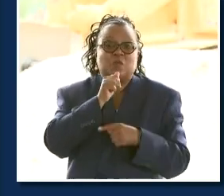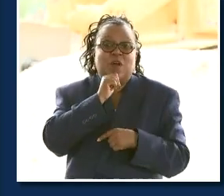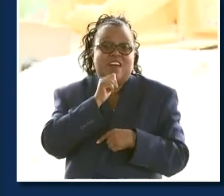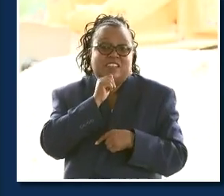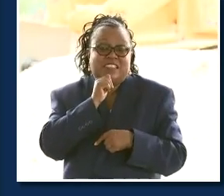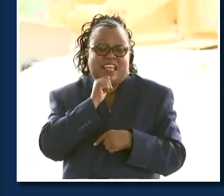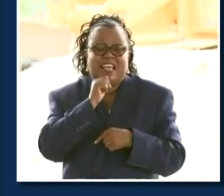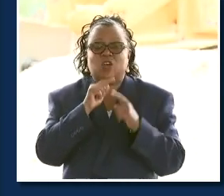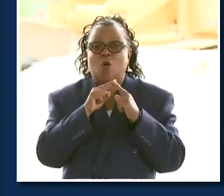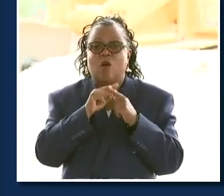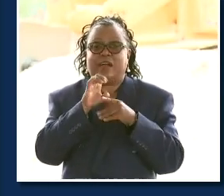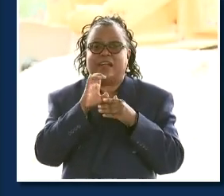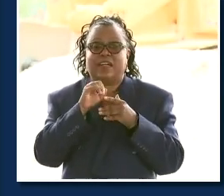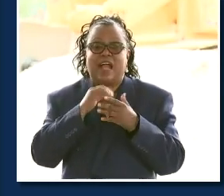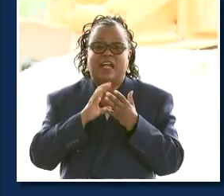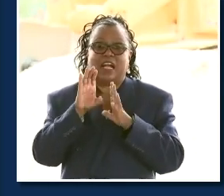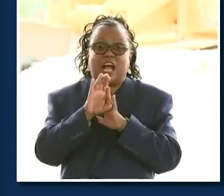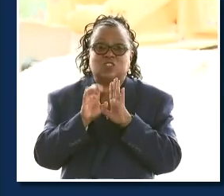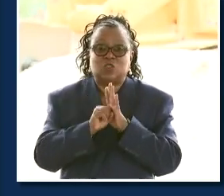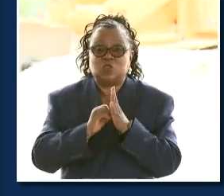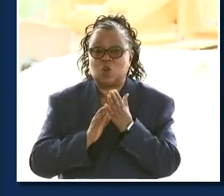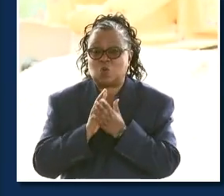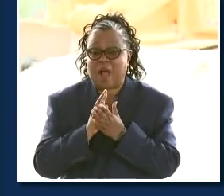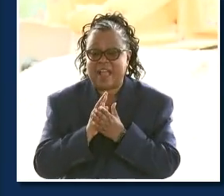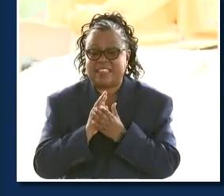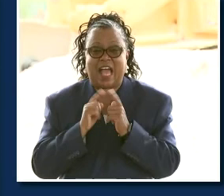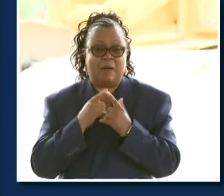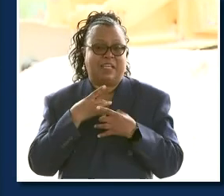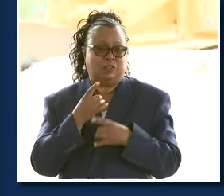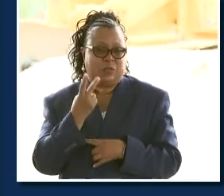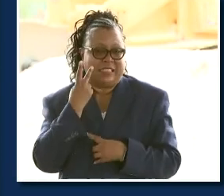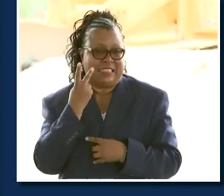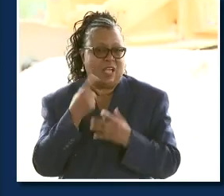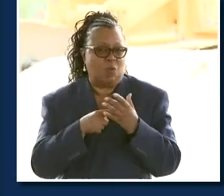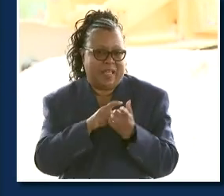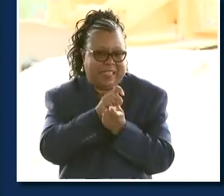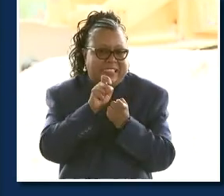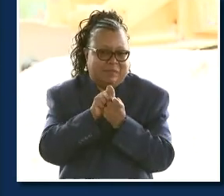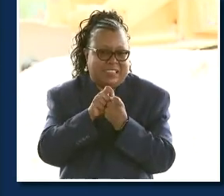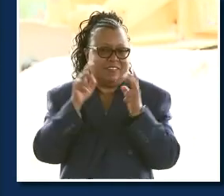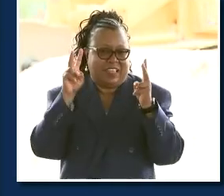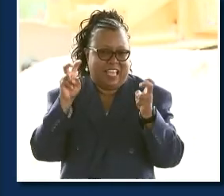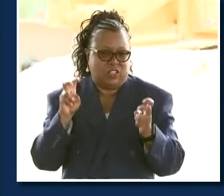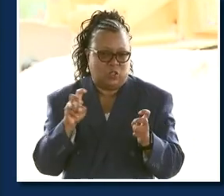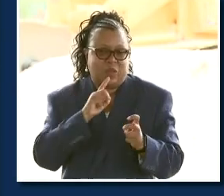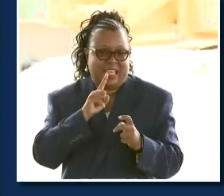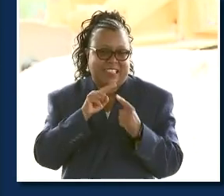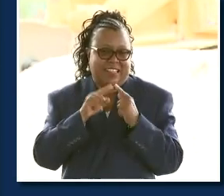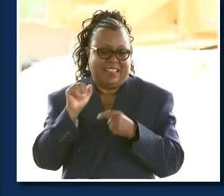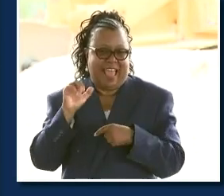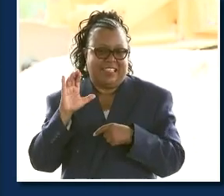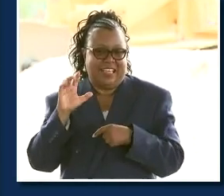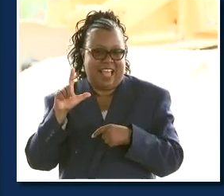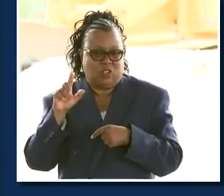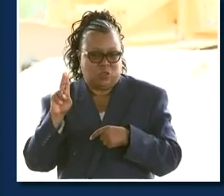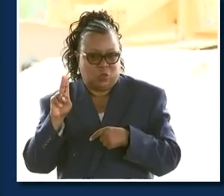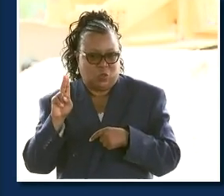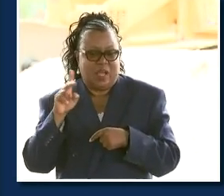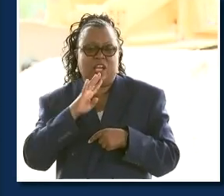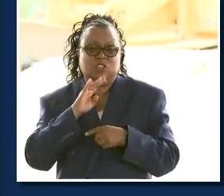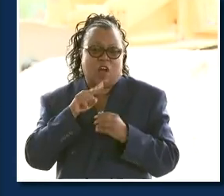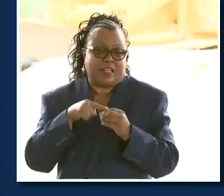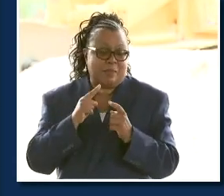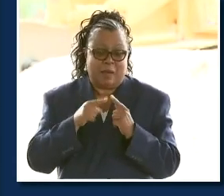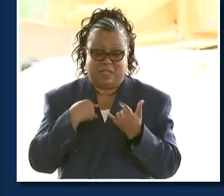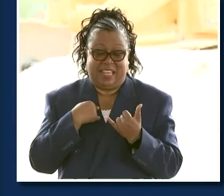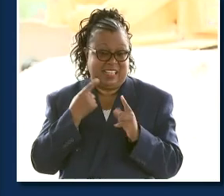privacy or constitutional rights. So I'll be interested to see what the specific issue is that the ACLU is talking about.